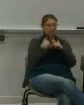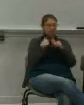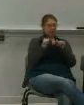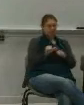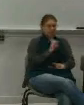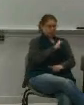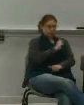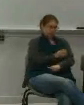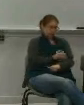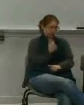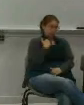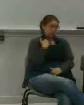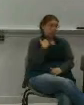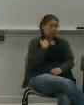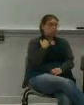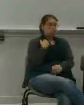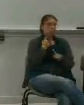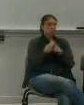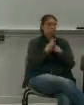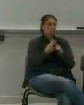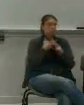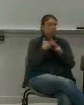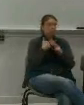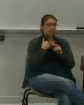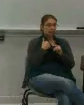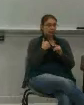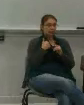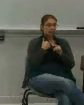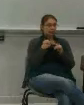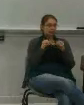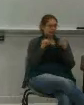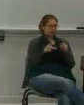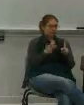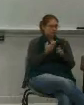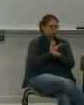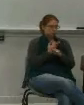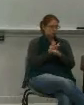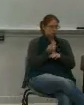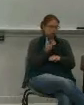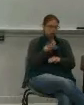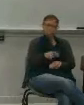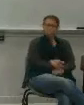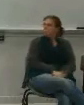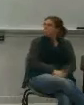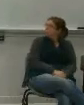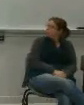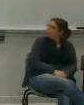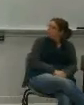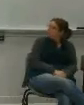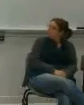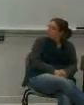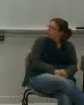potential energy, and then there's an opportunity to use them